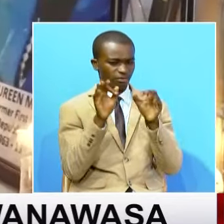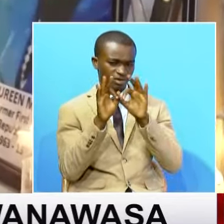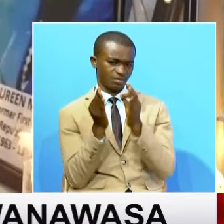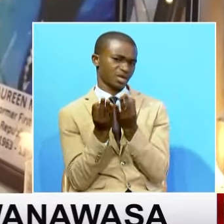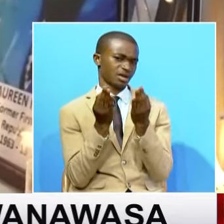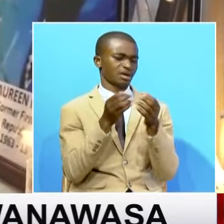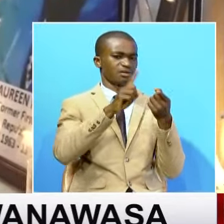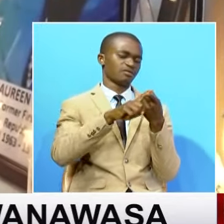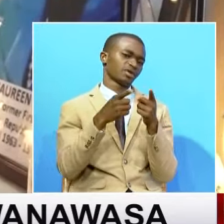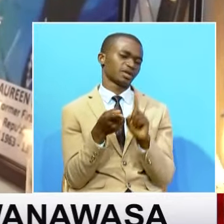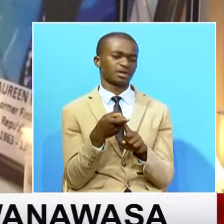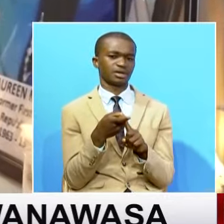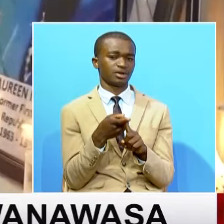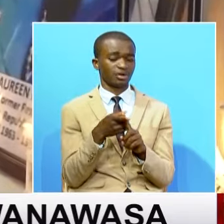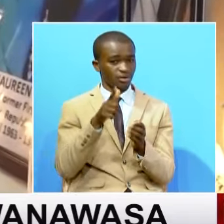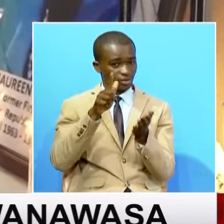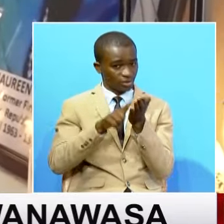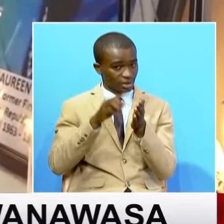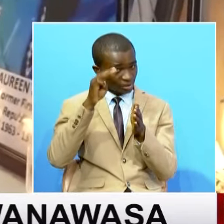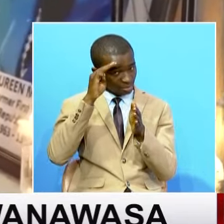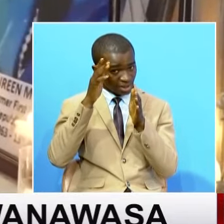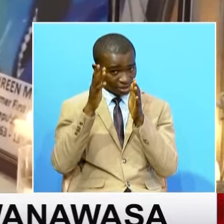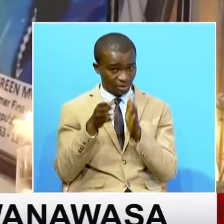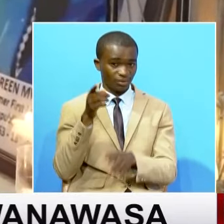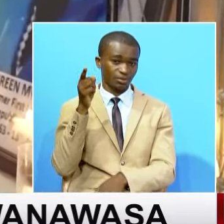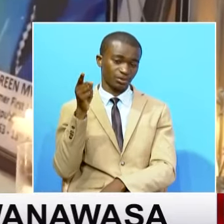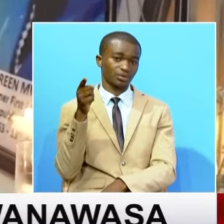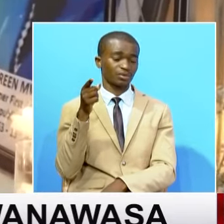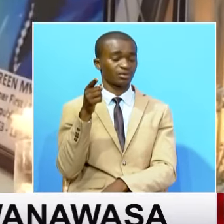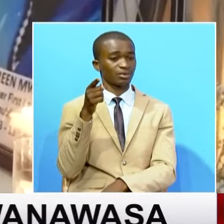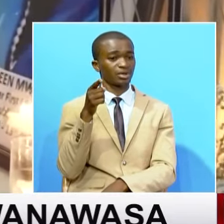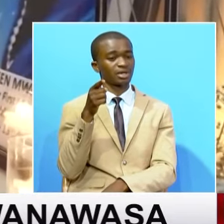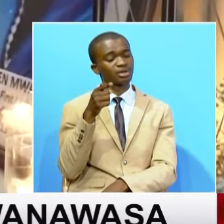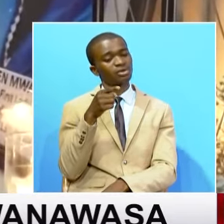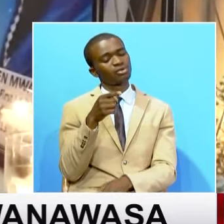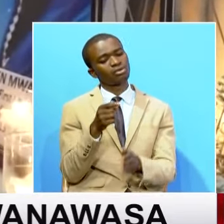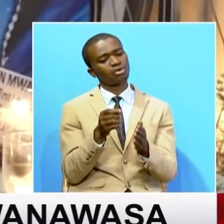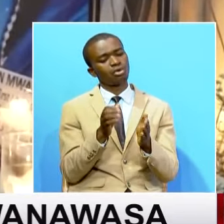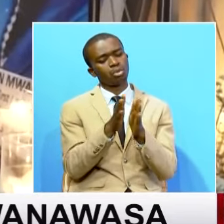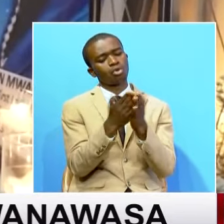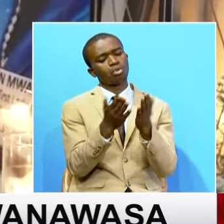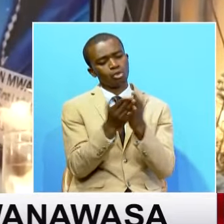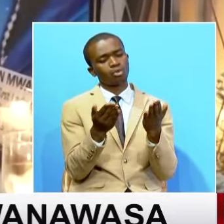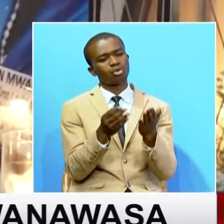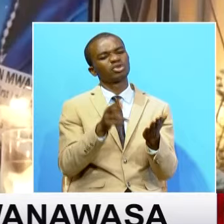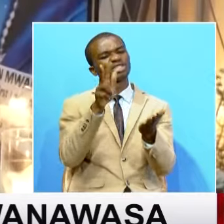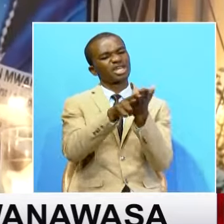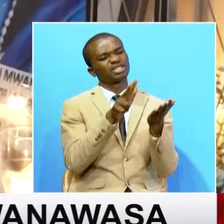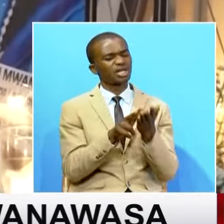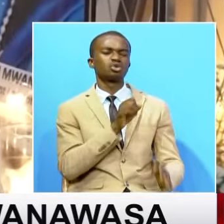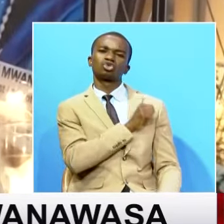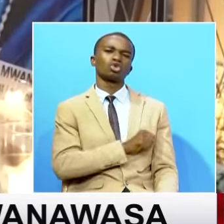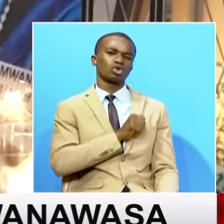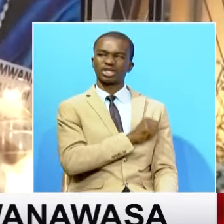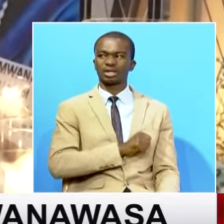Lusaka Province Minister paid tribute to Mrs. Mwanawasa through a message she wrote in the Book of Condolence. The message